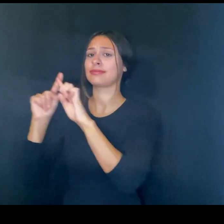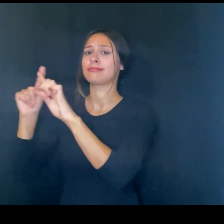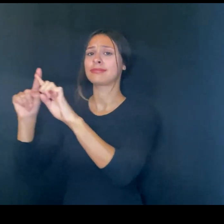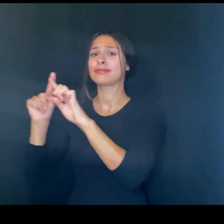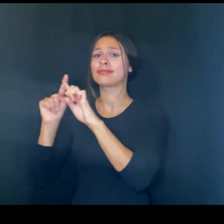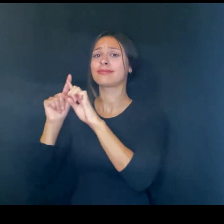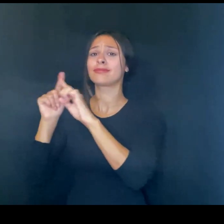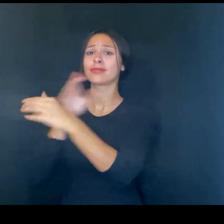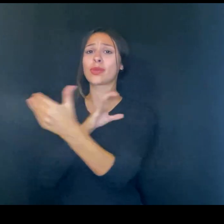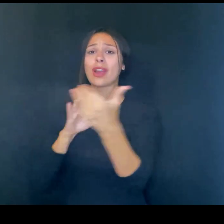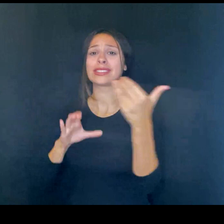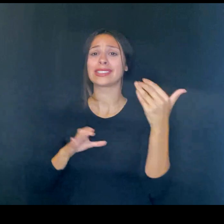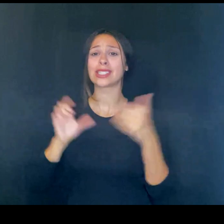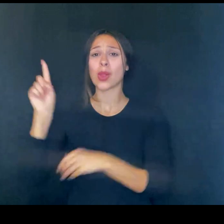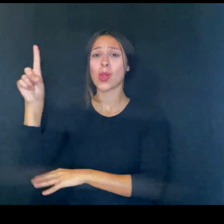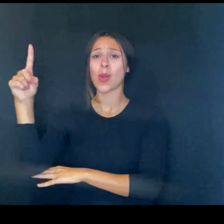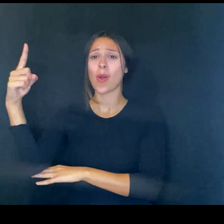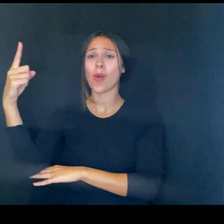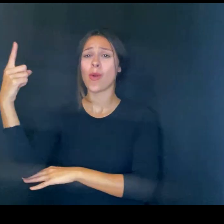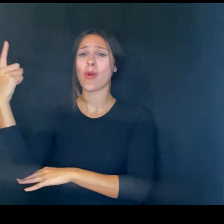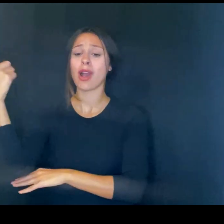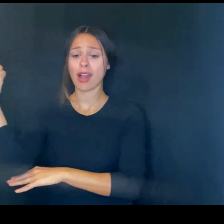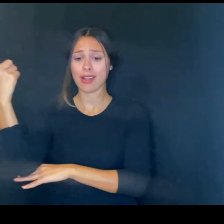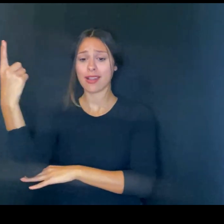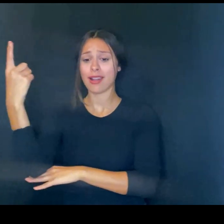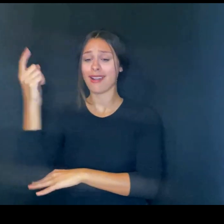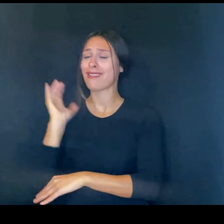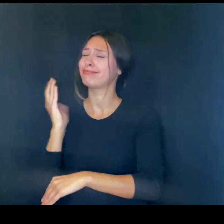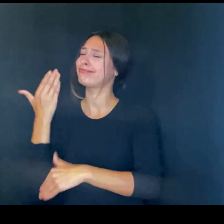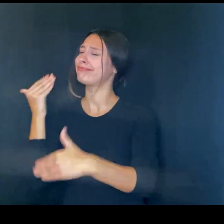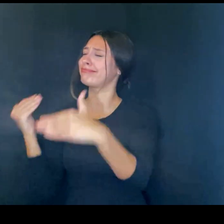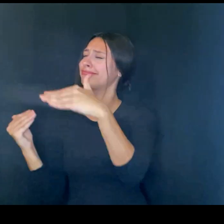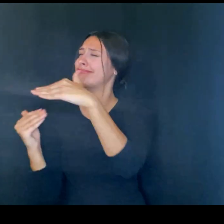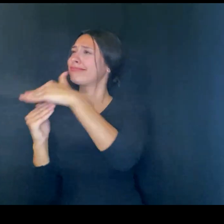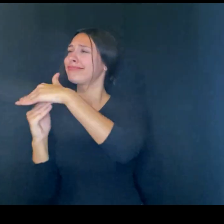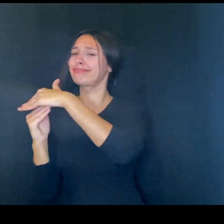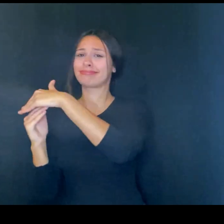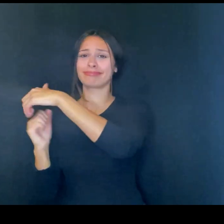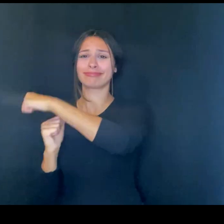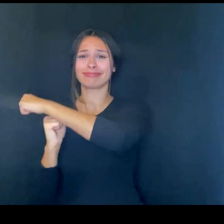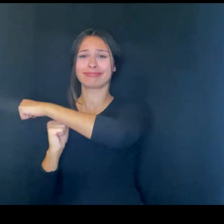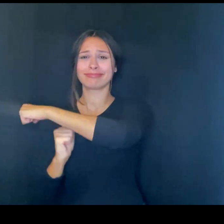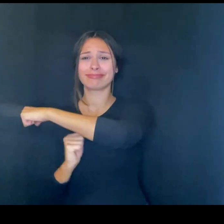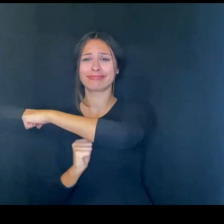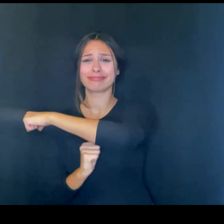this alone. Our chief cornerstone.